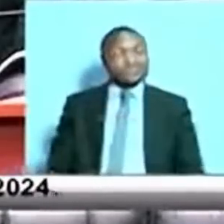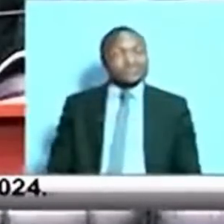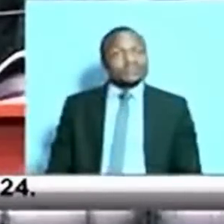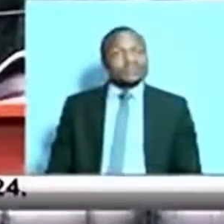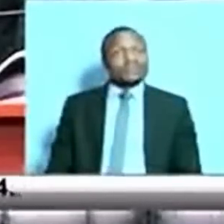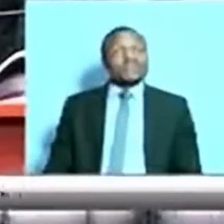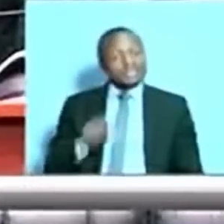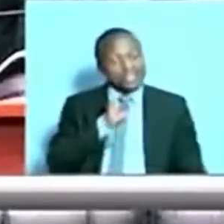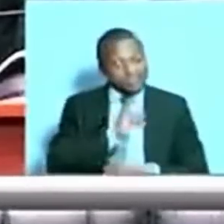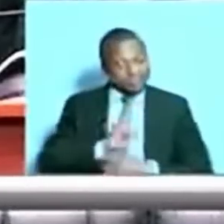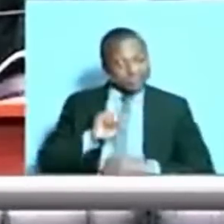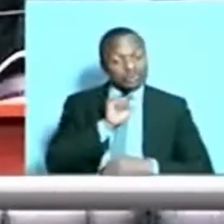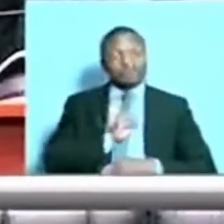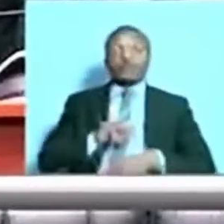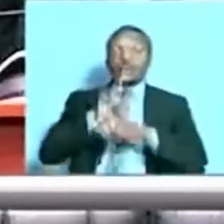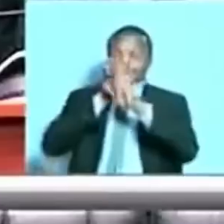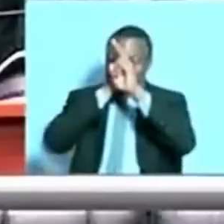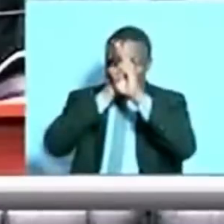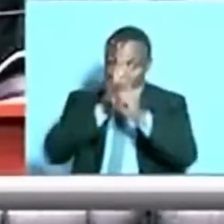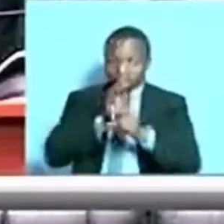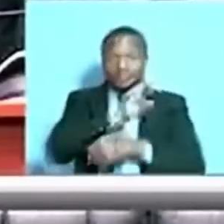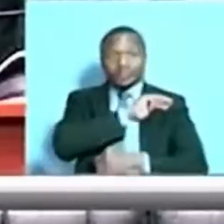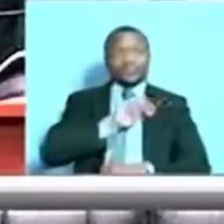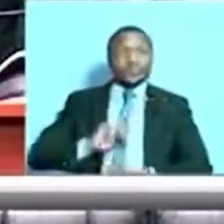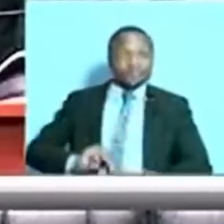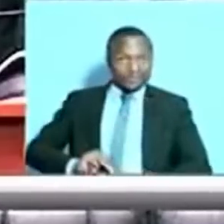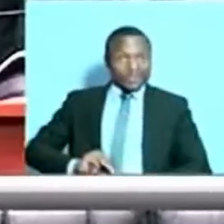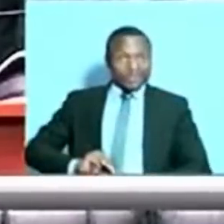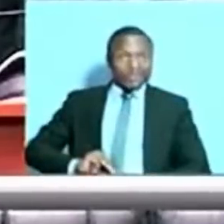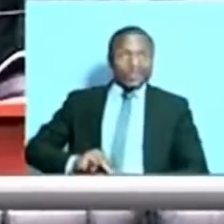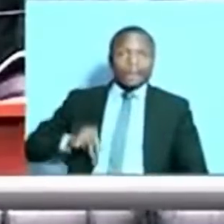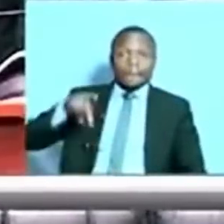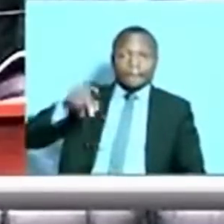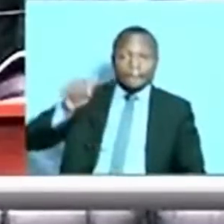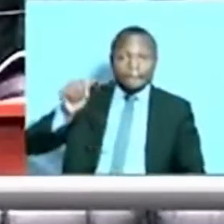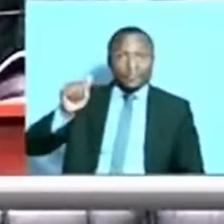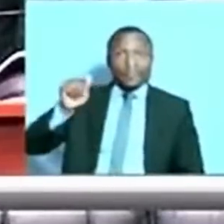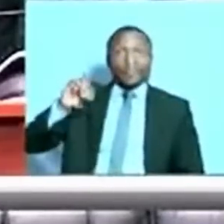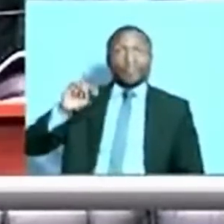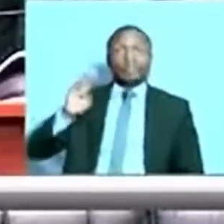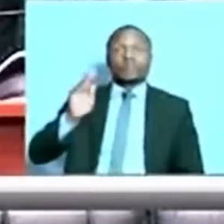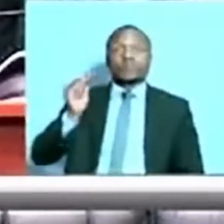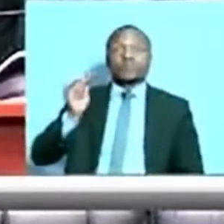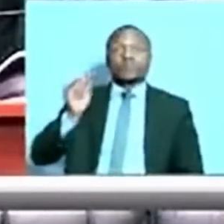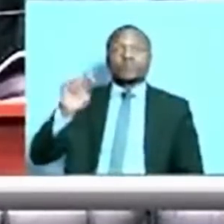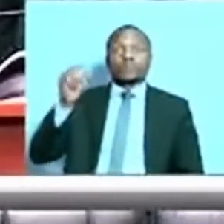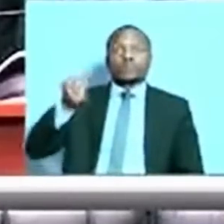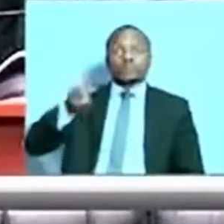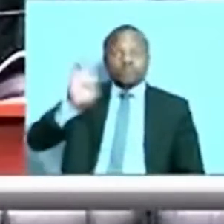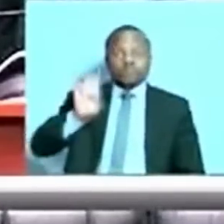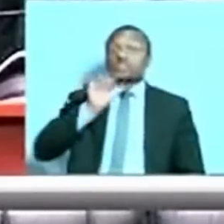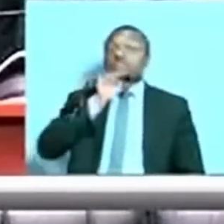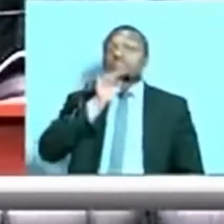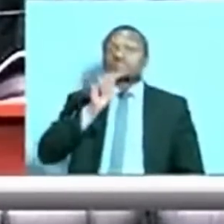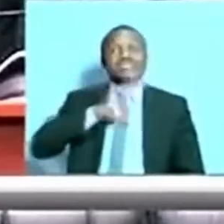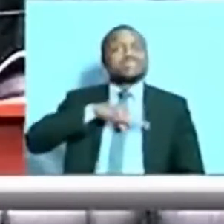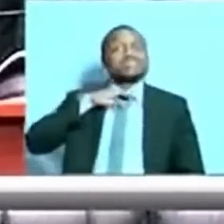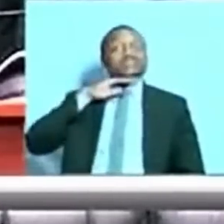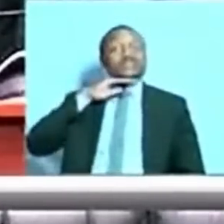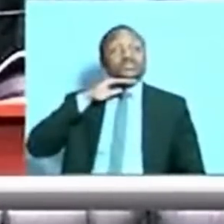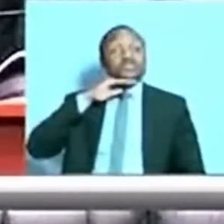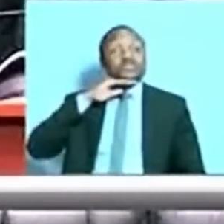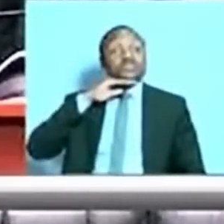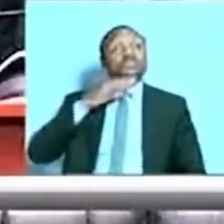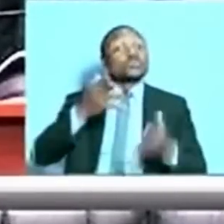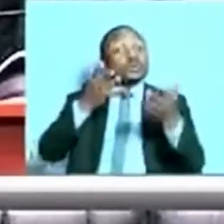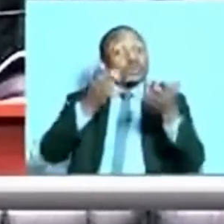the apology from Honorable Member of Parliament for Pambashe is not enough. We expected,